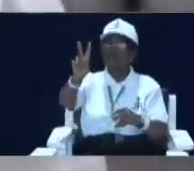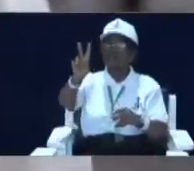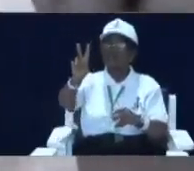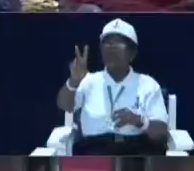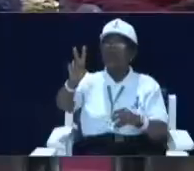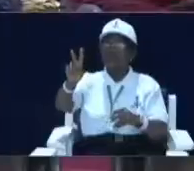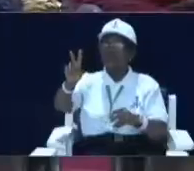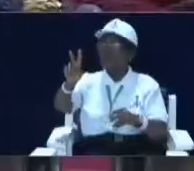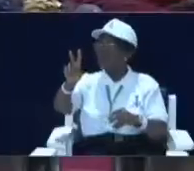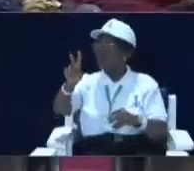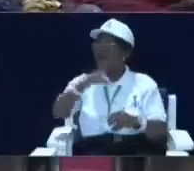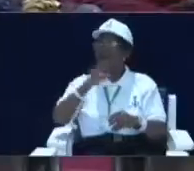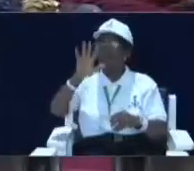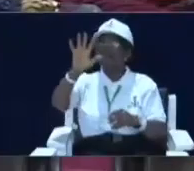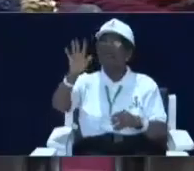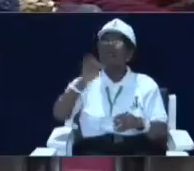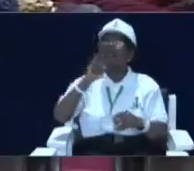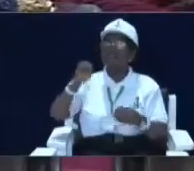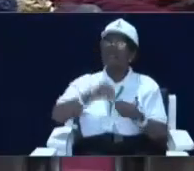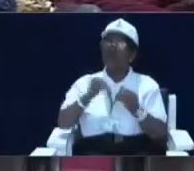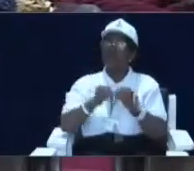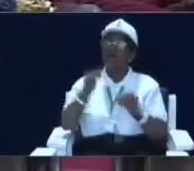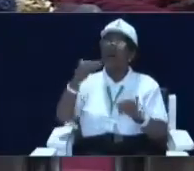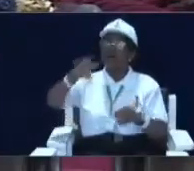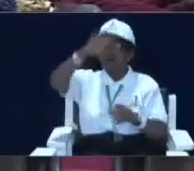and 5 is the number of grace.